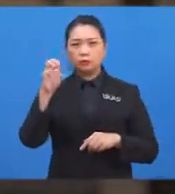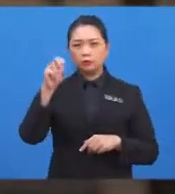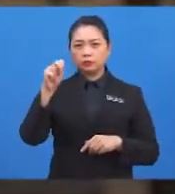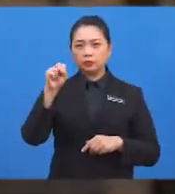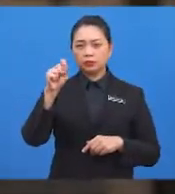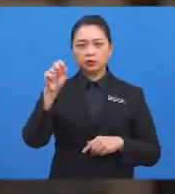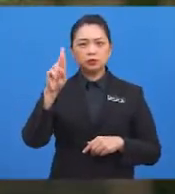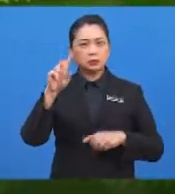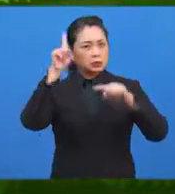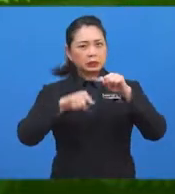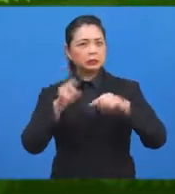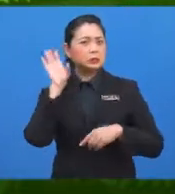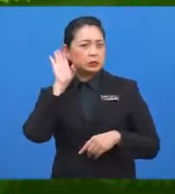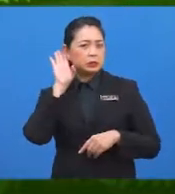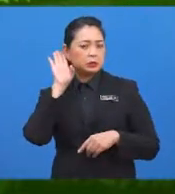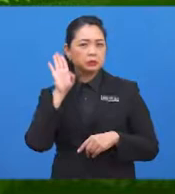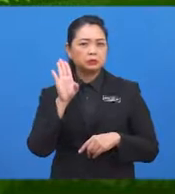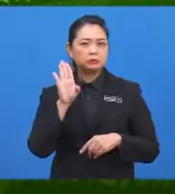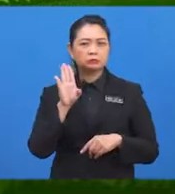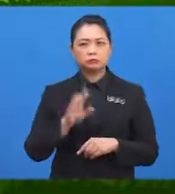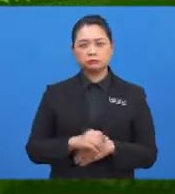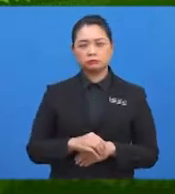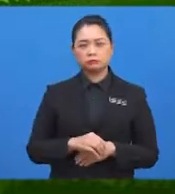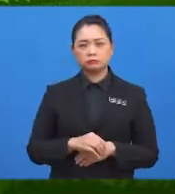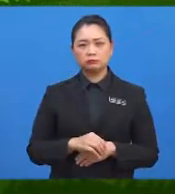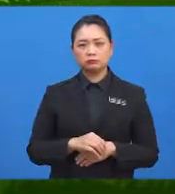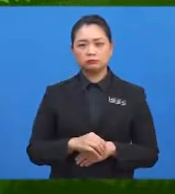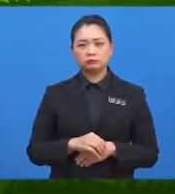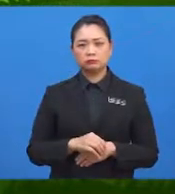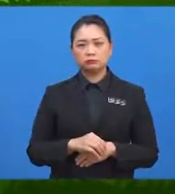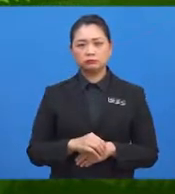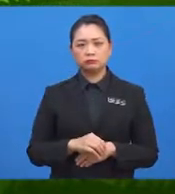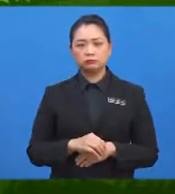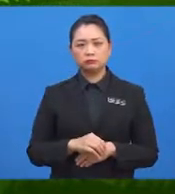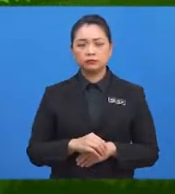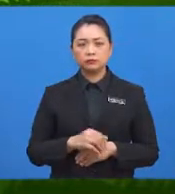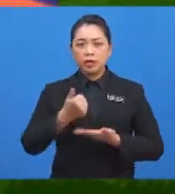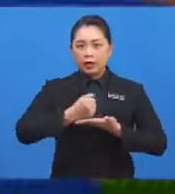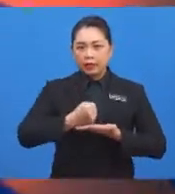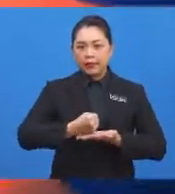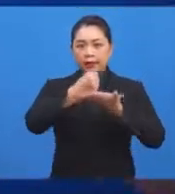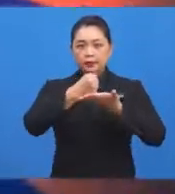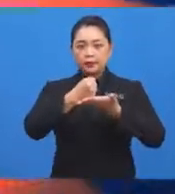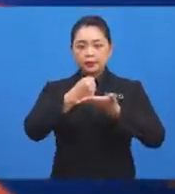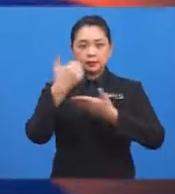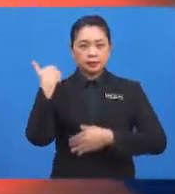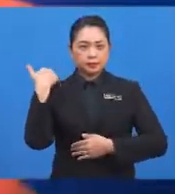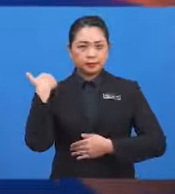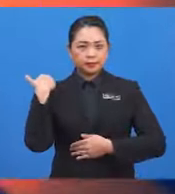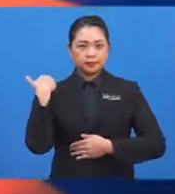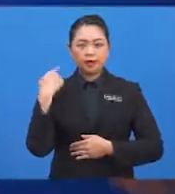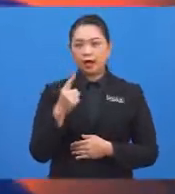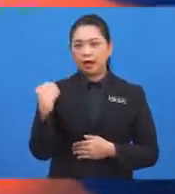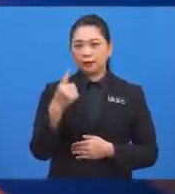the small, tiny people. But fear not, everyone. Help is on the way. There is